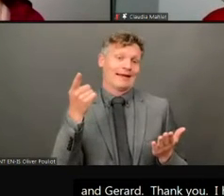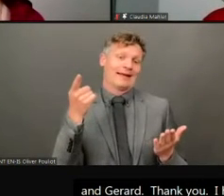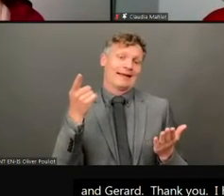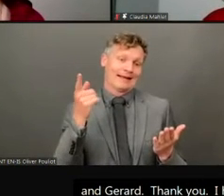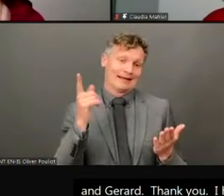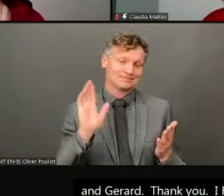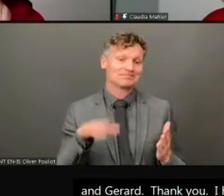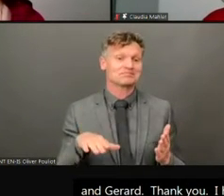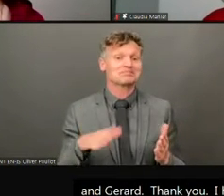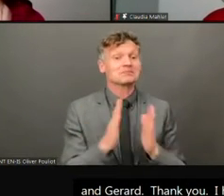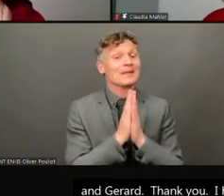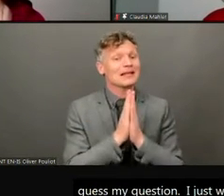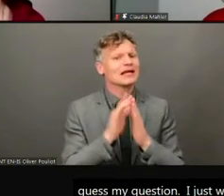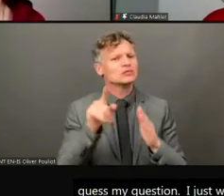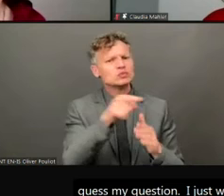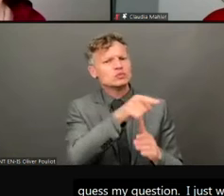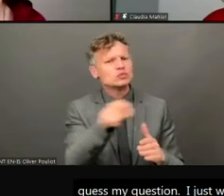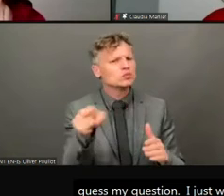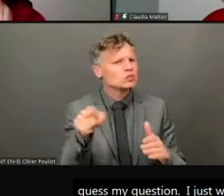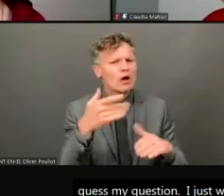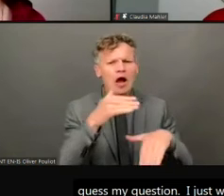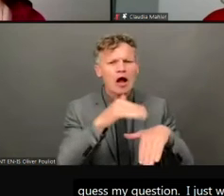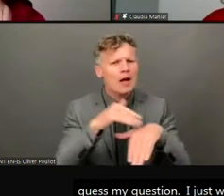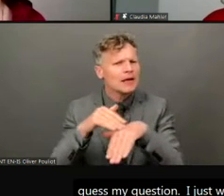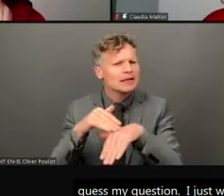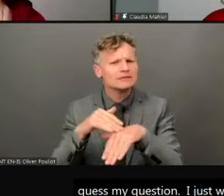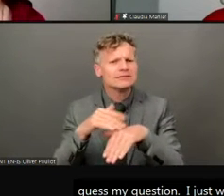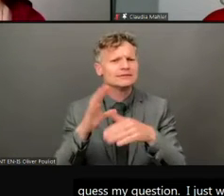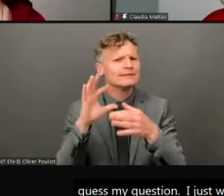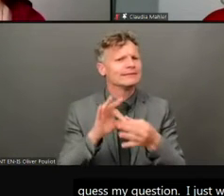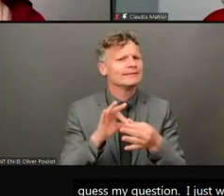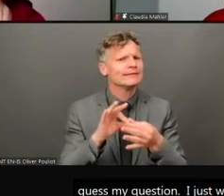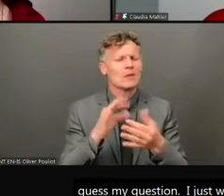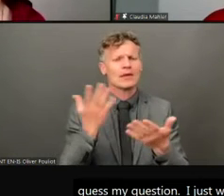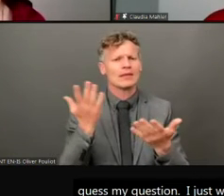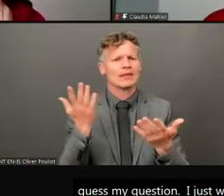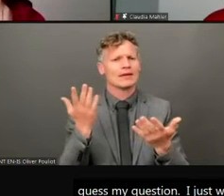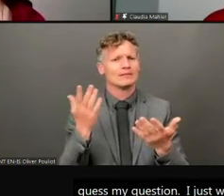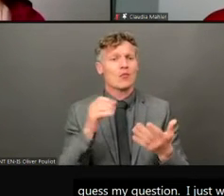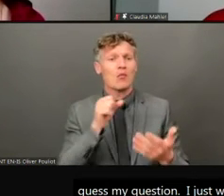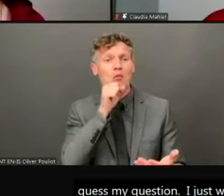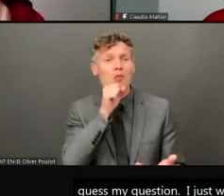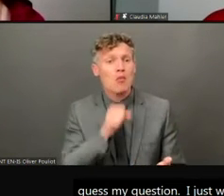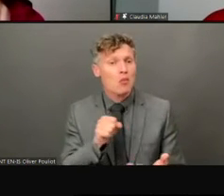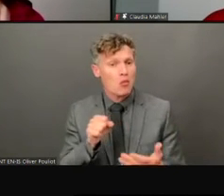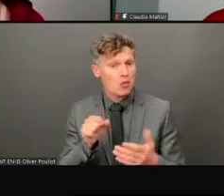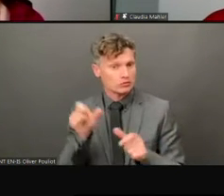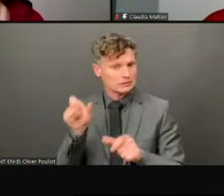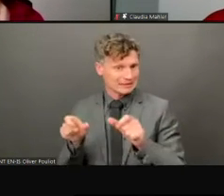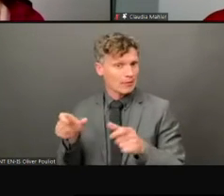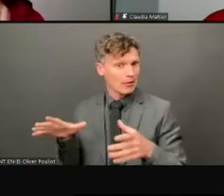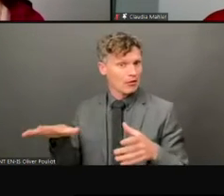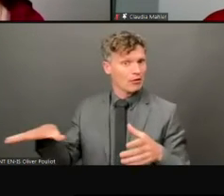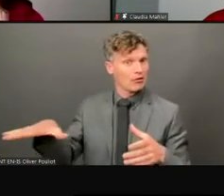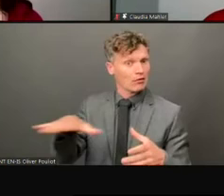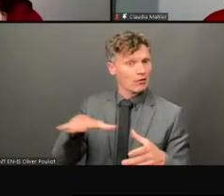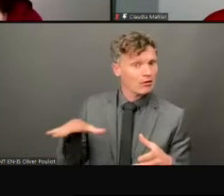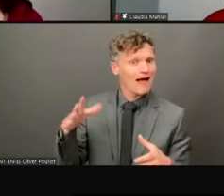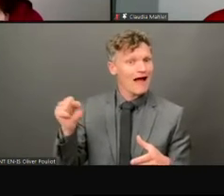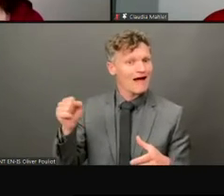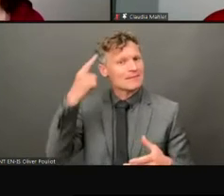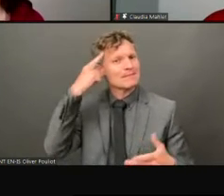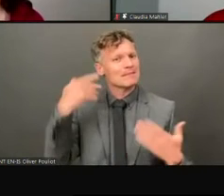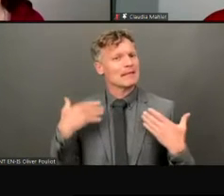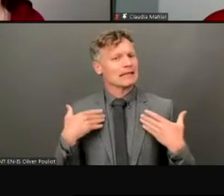about the availability and access for older persons who suffer from mental health